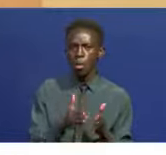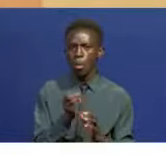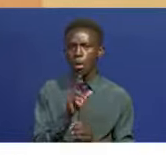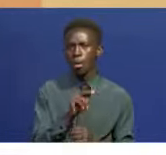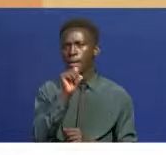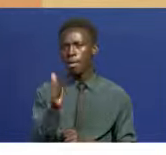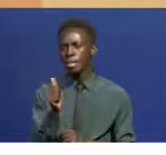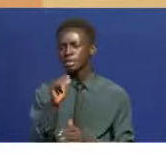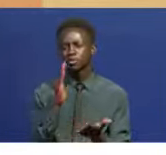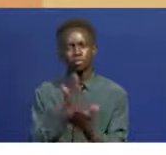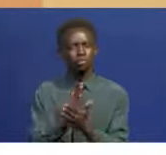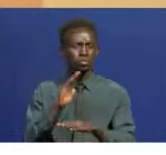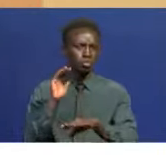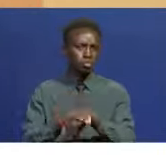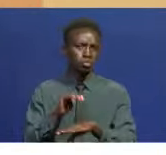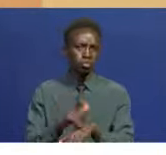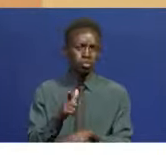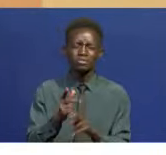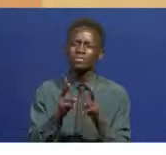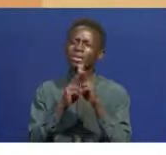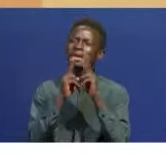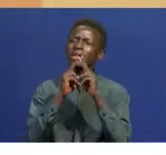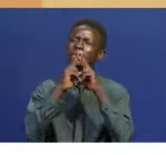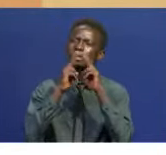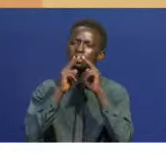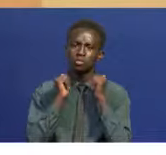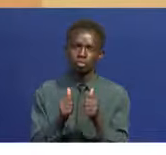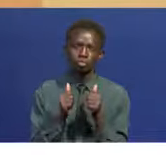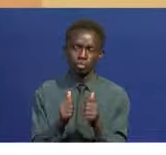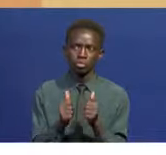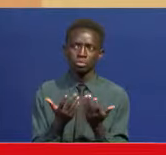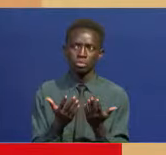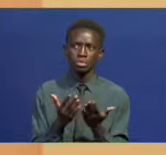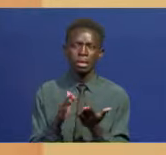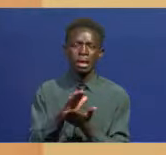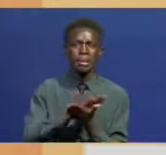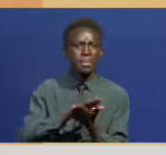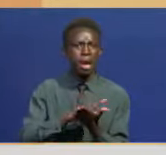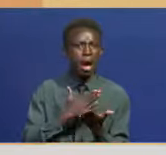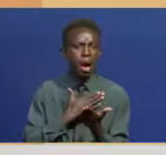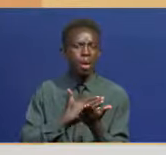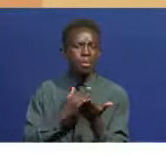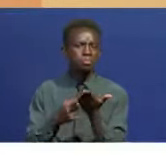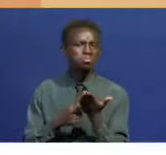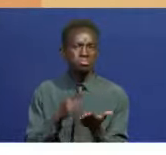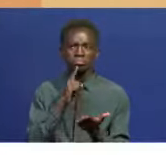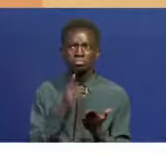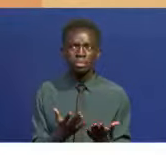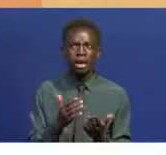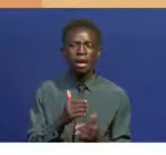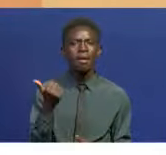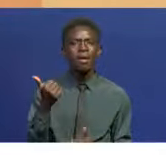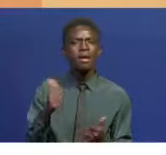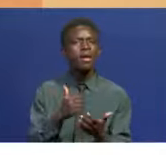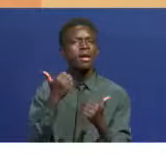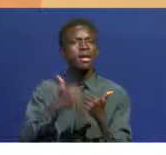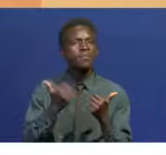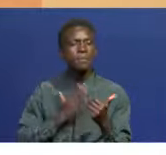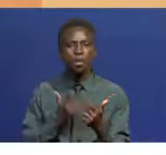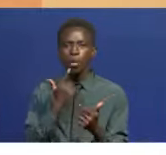would be very good, extremely baseline of our discussion, that every person who comes in the private security